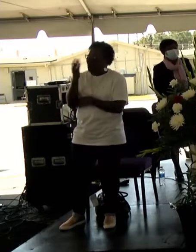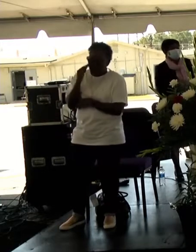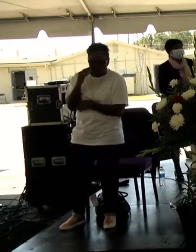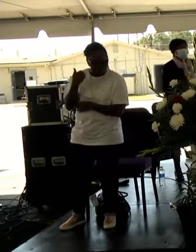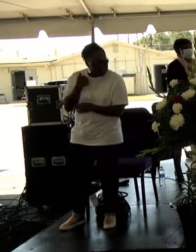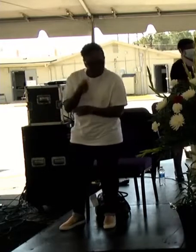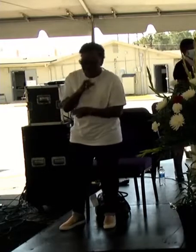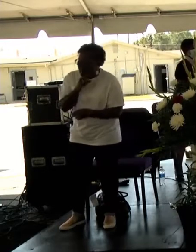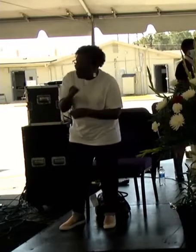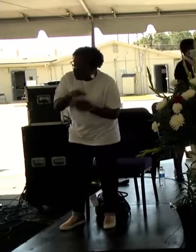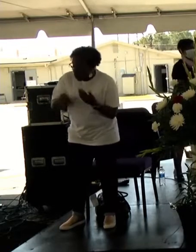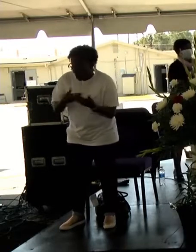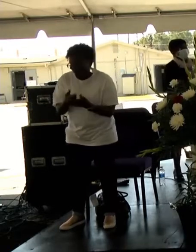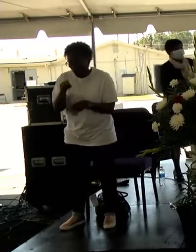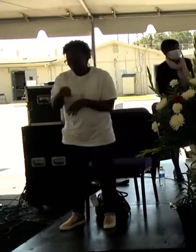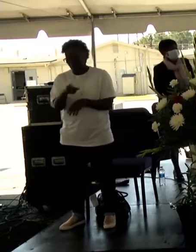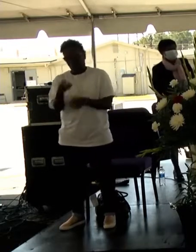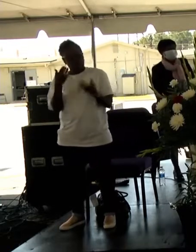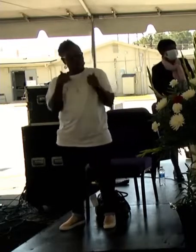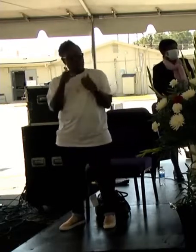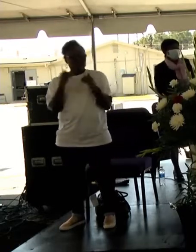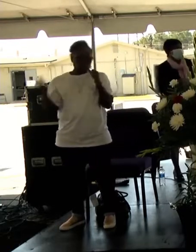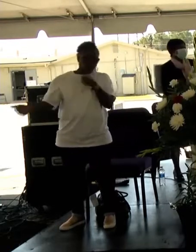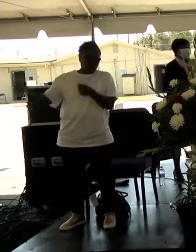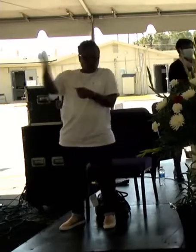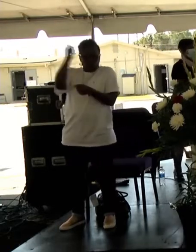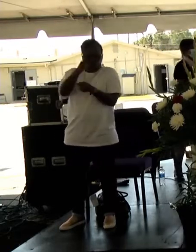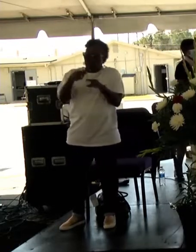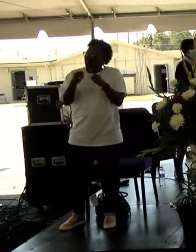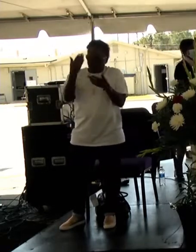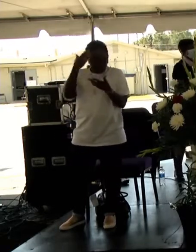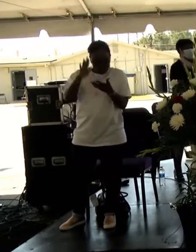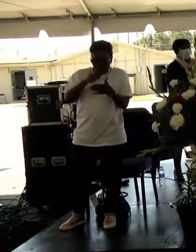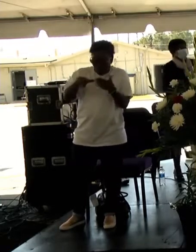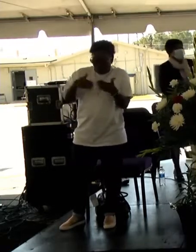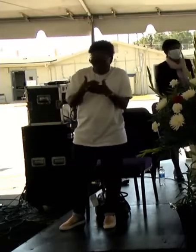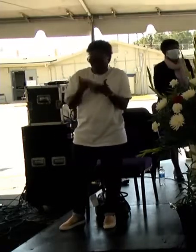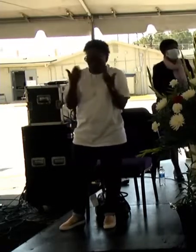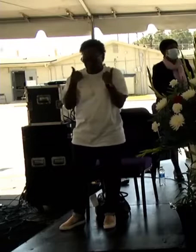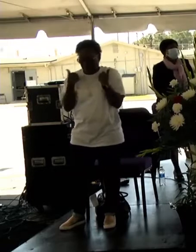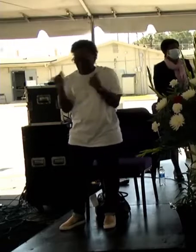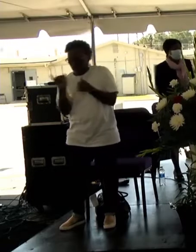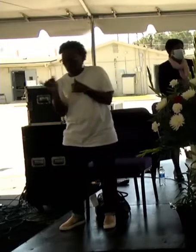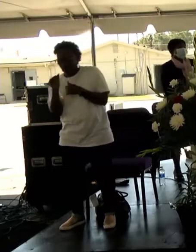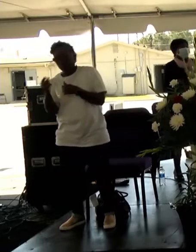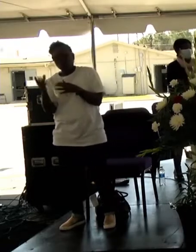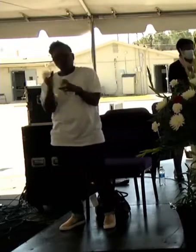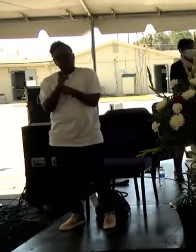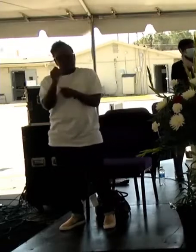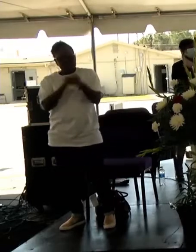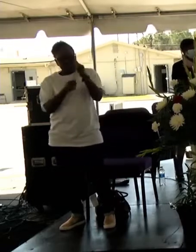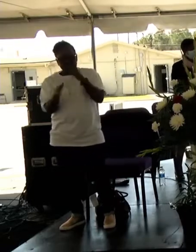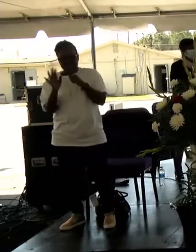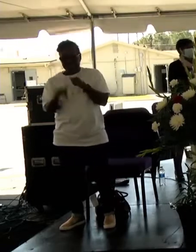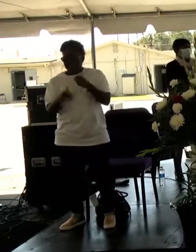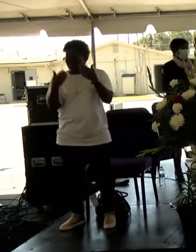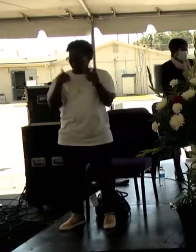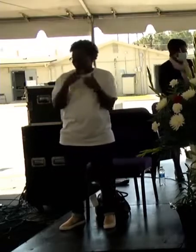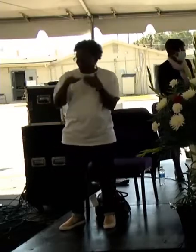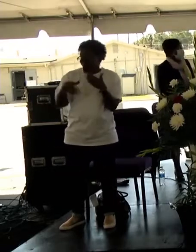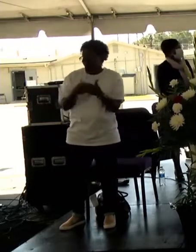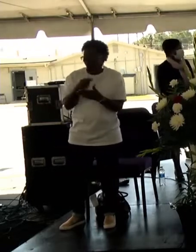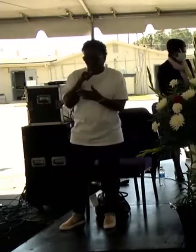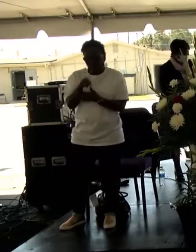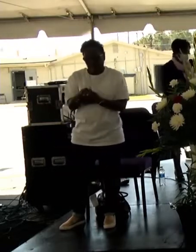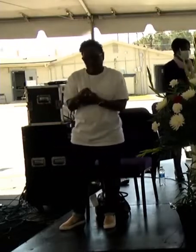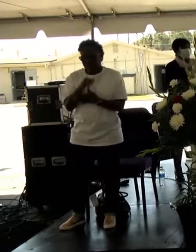you didn't know it came with all of this. You got the promotion, but you didn't know it came with all of this. You got everything you thought you want, but somebody said, I didn't know it came with